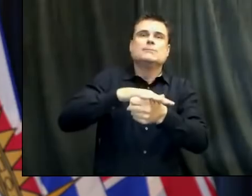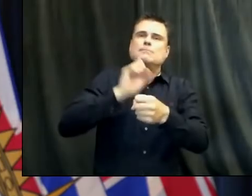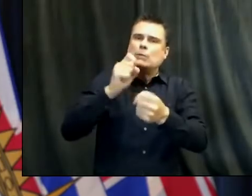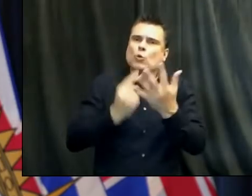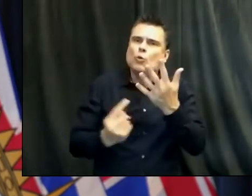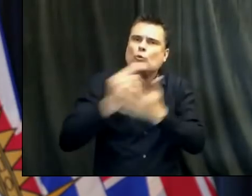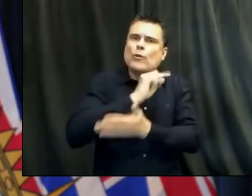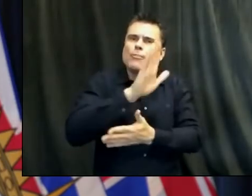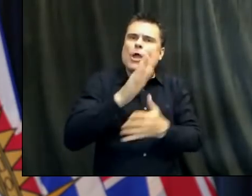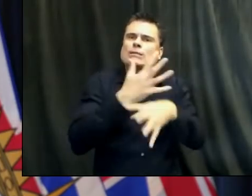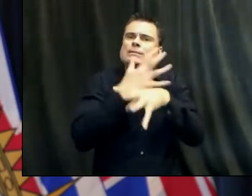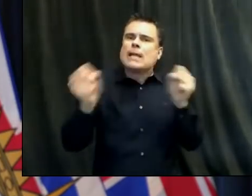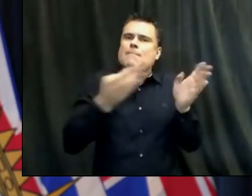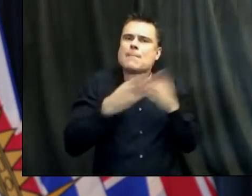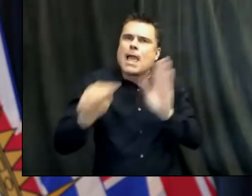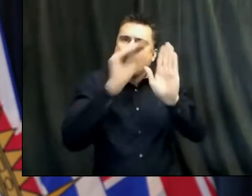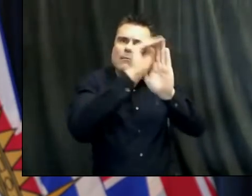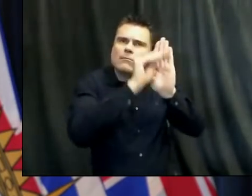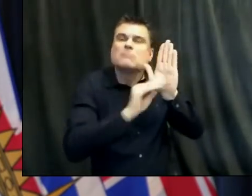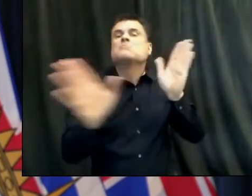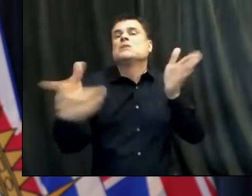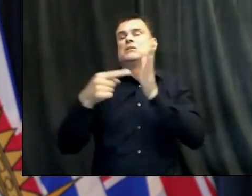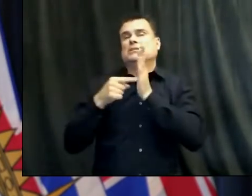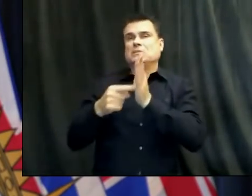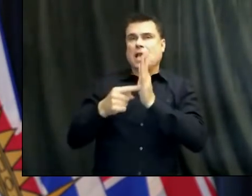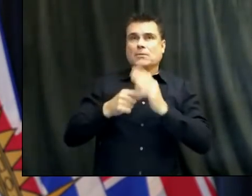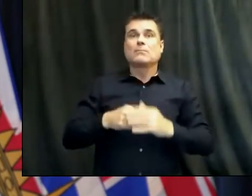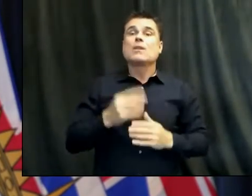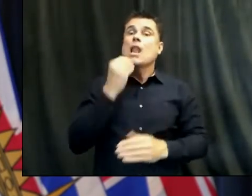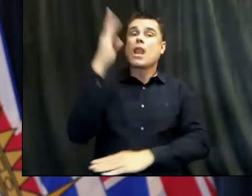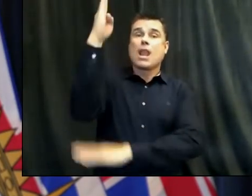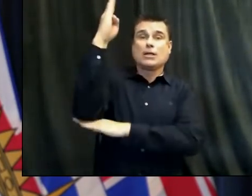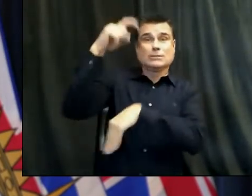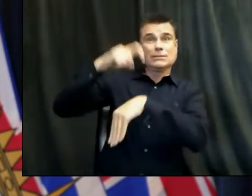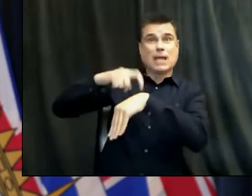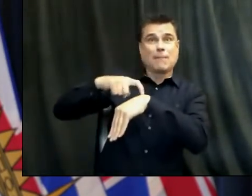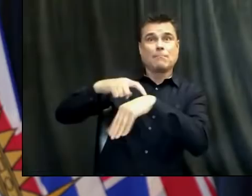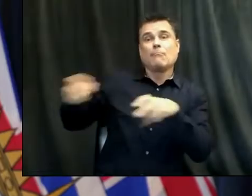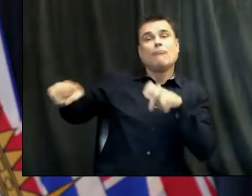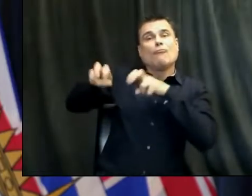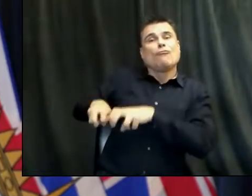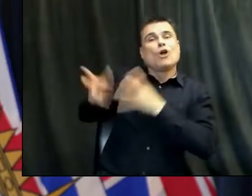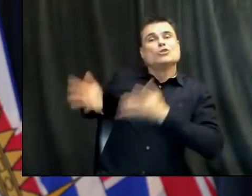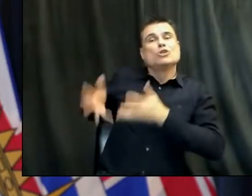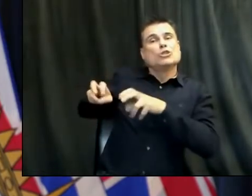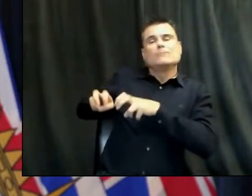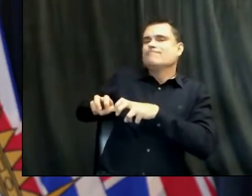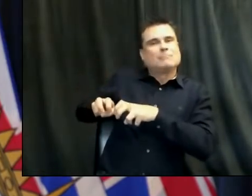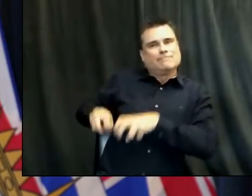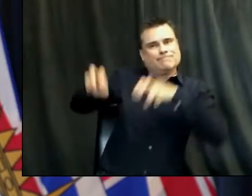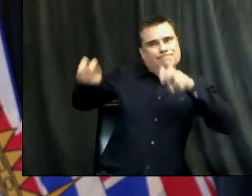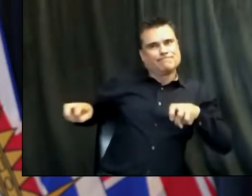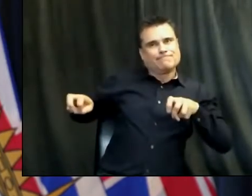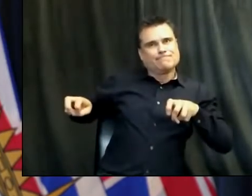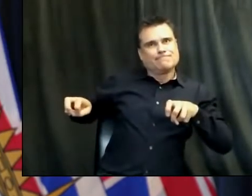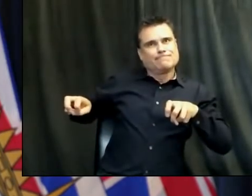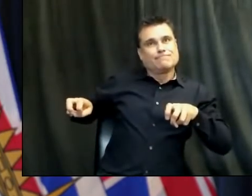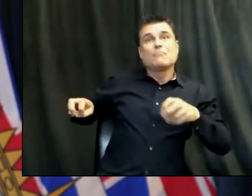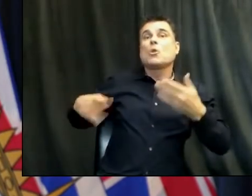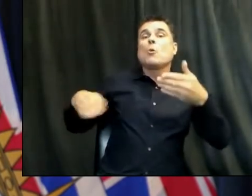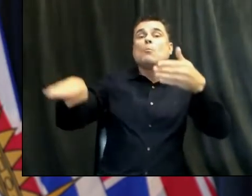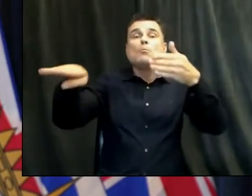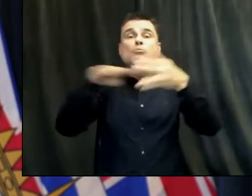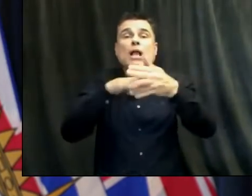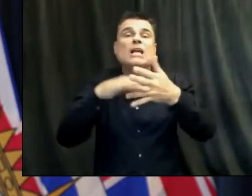not sitting next to each other at lunch times, that we're not in those small break rooms together and taking our masks off and spending time